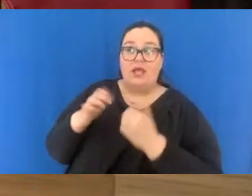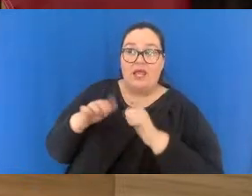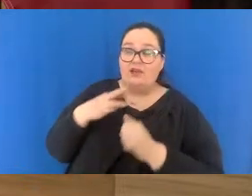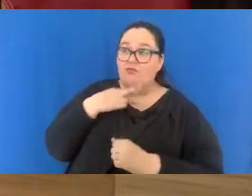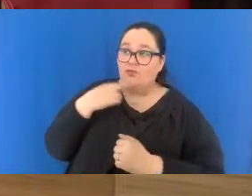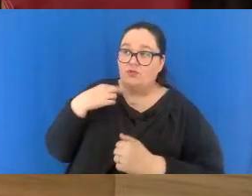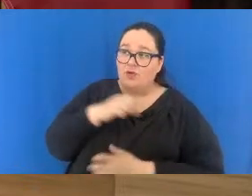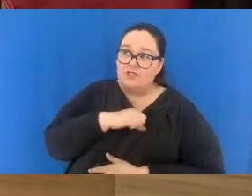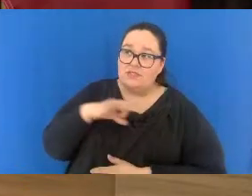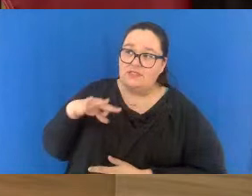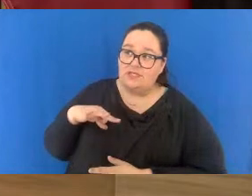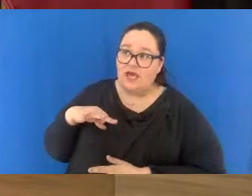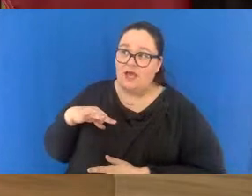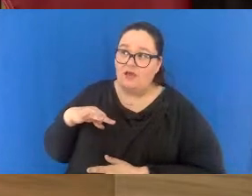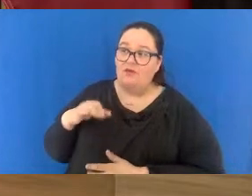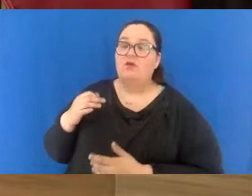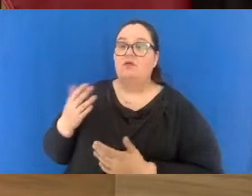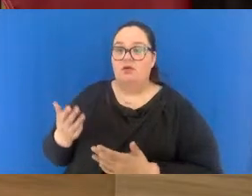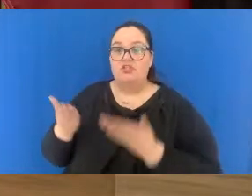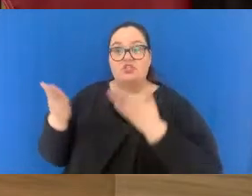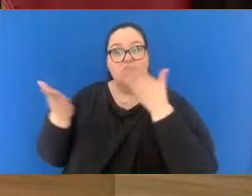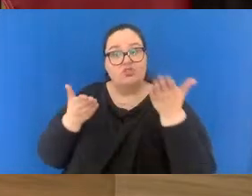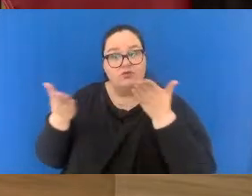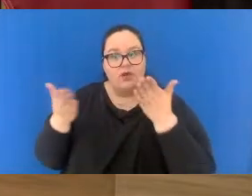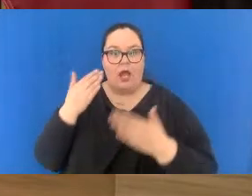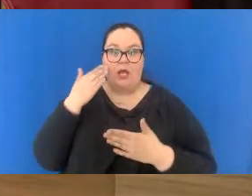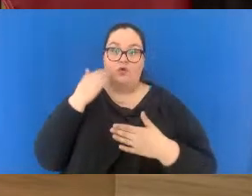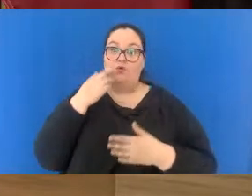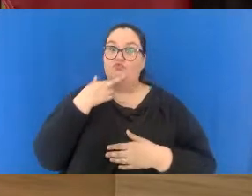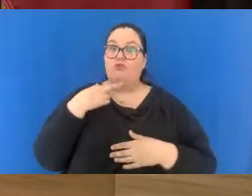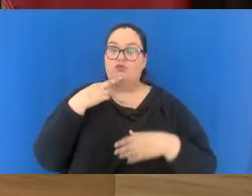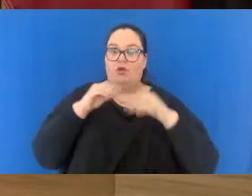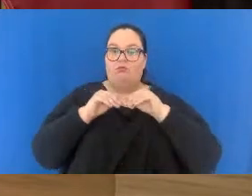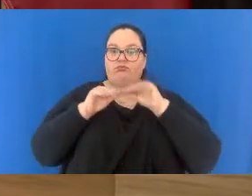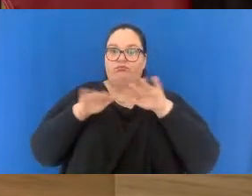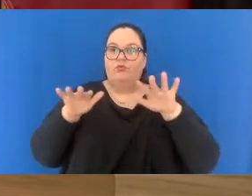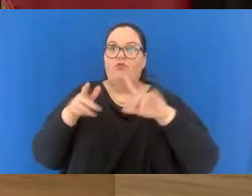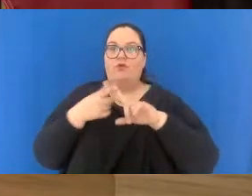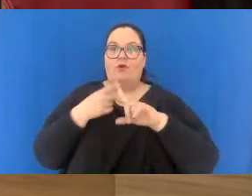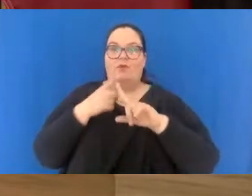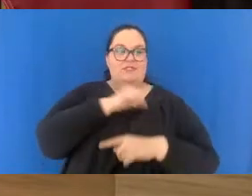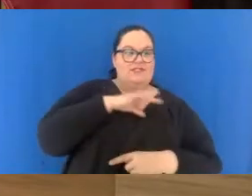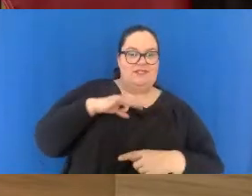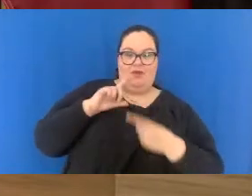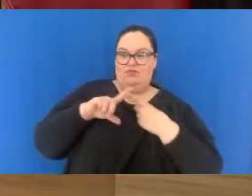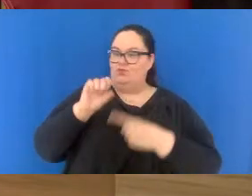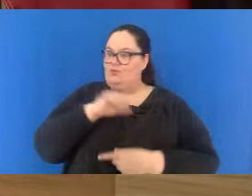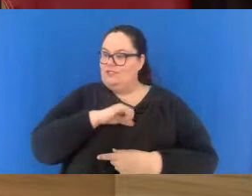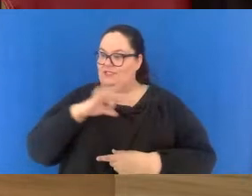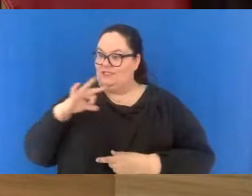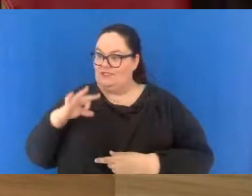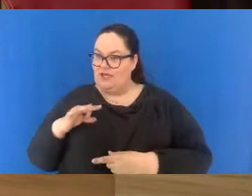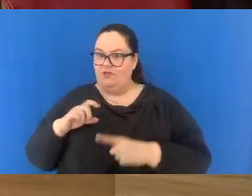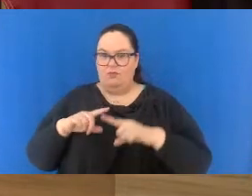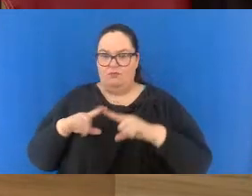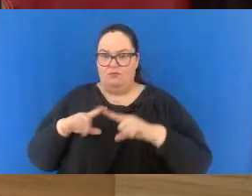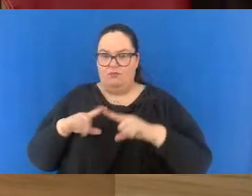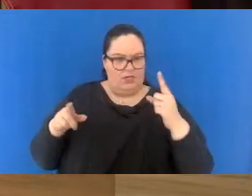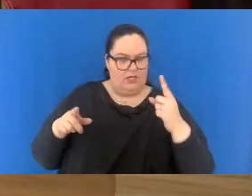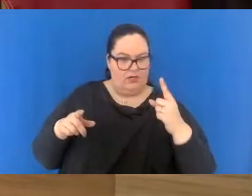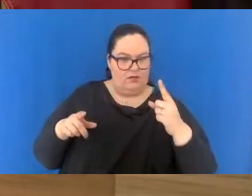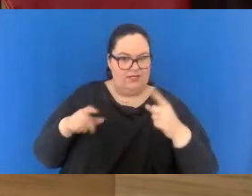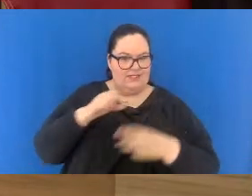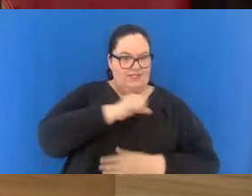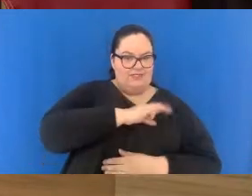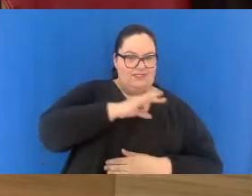in terms of servers. I know that there has been transmission in restaurants among staff, but I don't know if that happened between staff and patrons